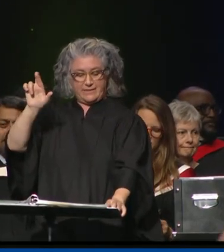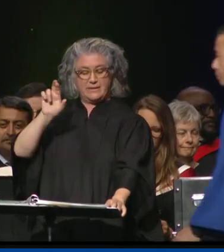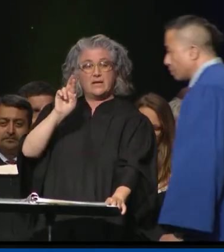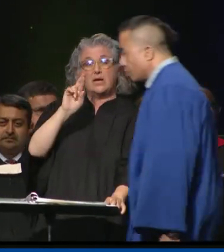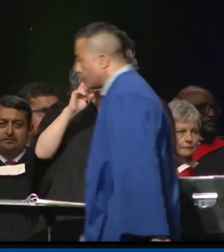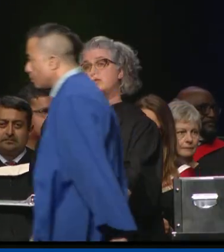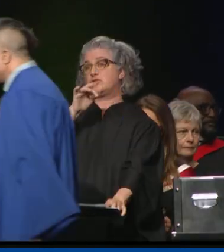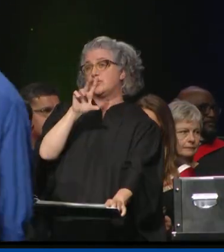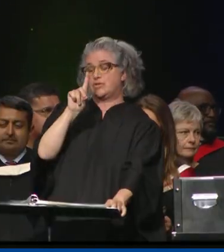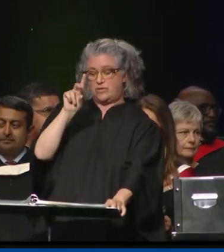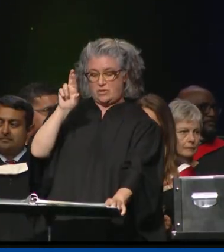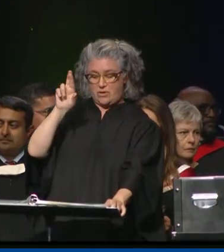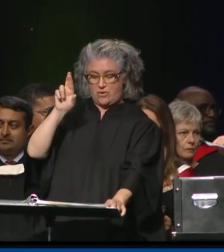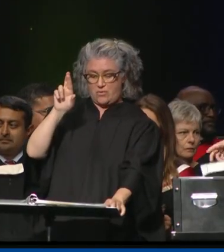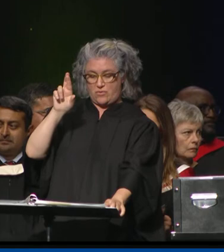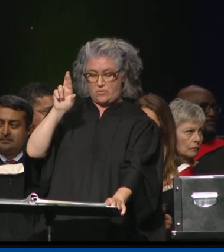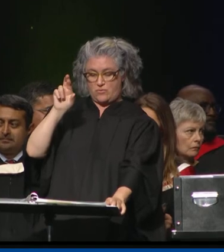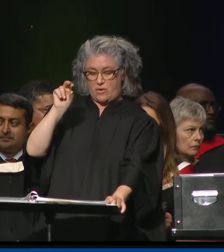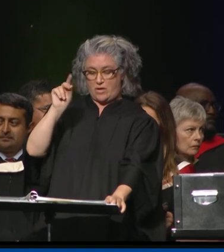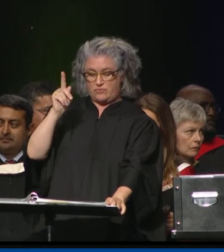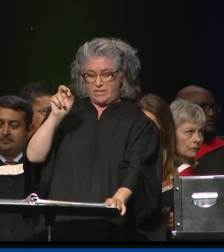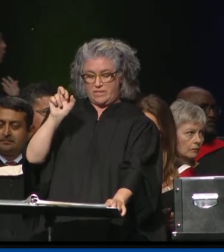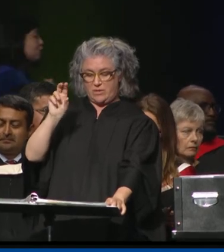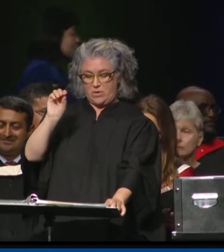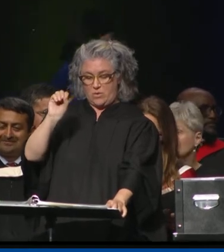Richard Rodrigo Recto.